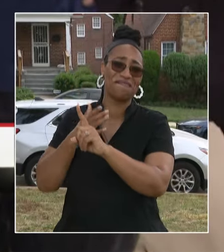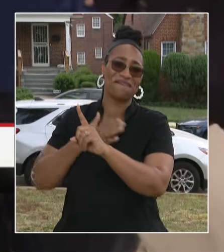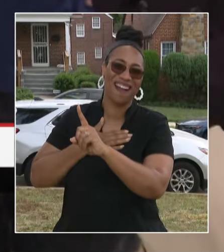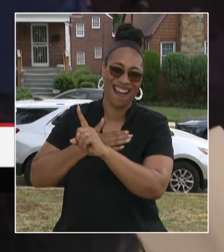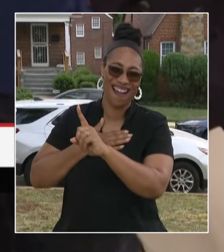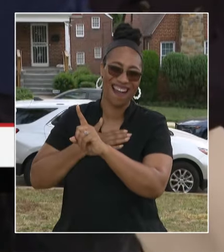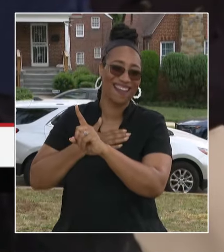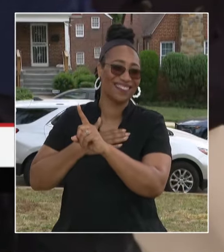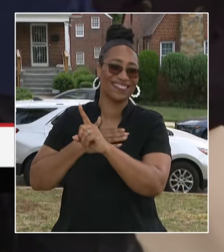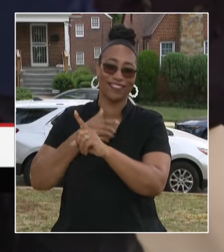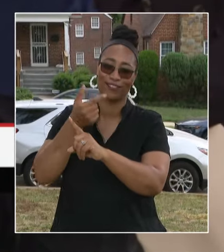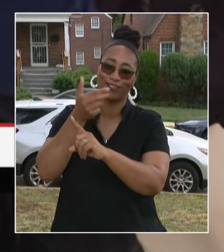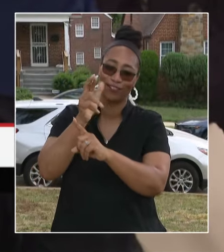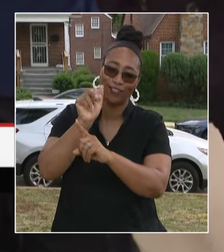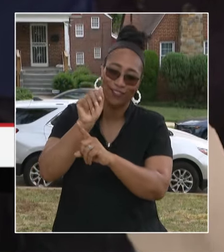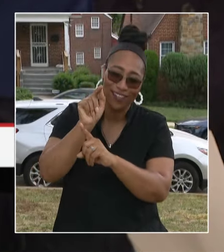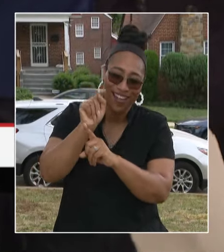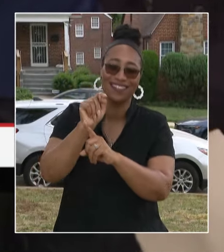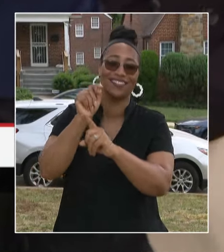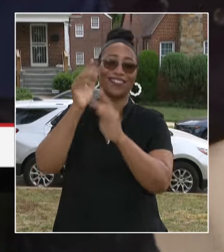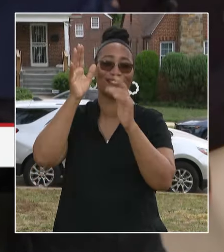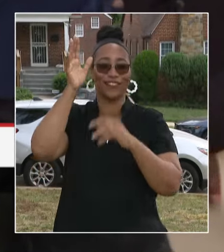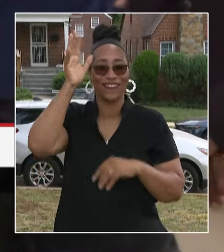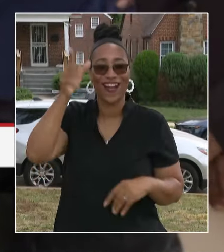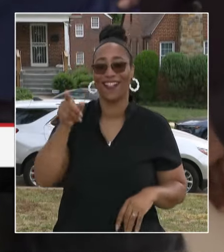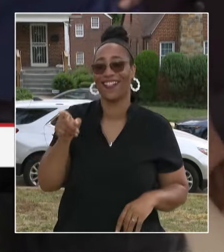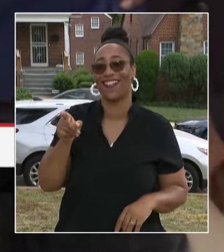very kind person. In his